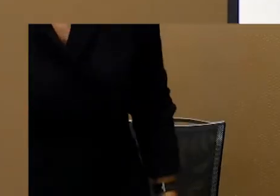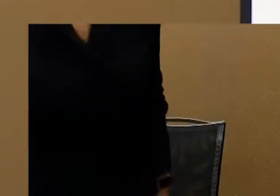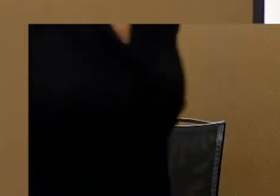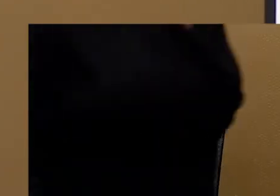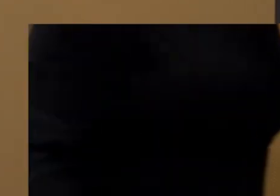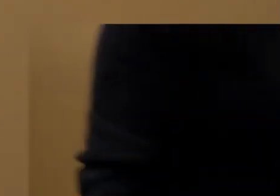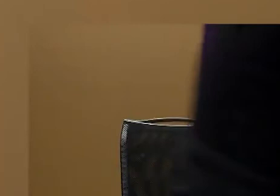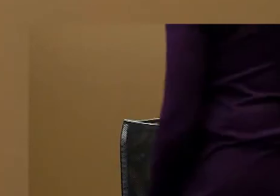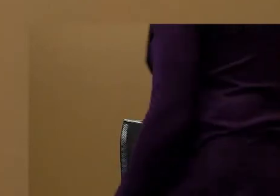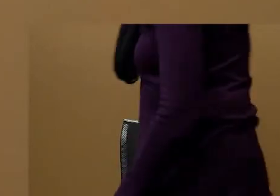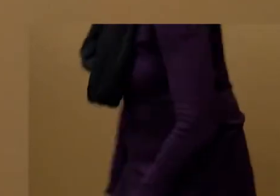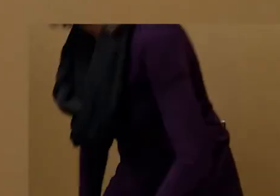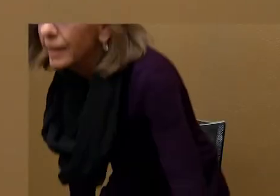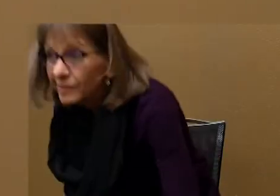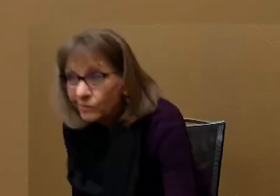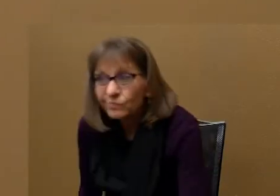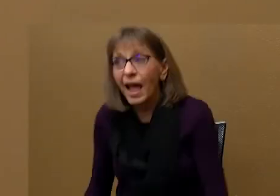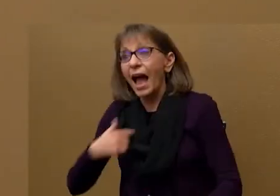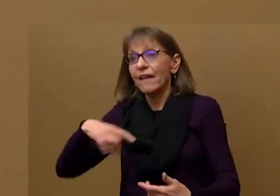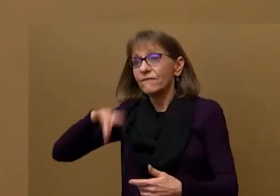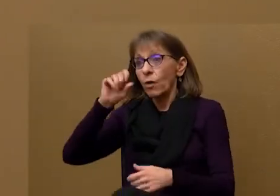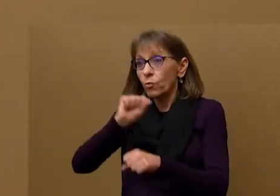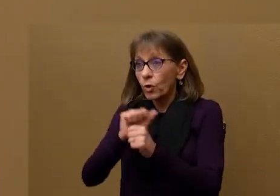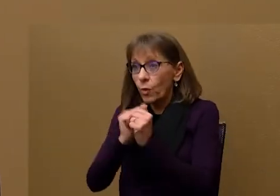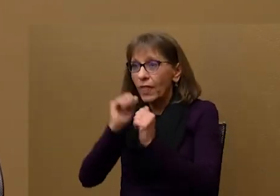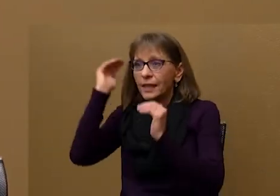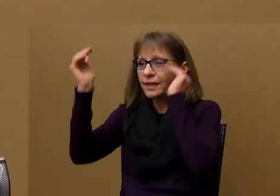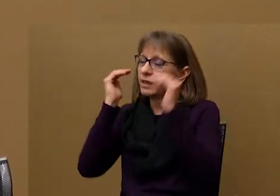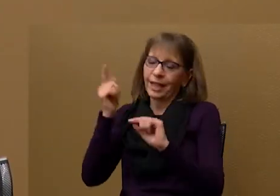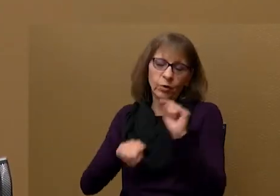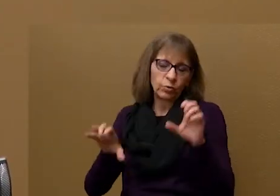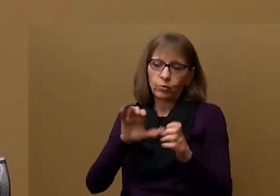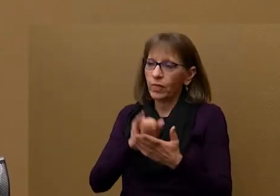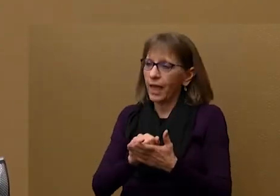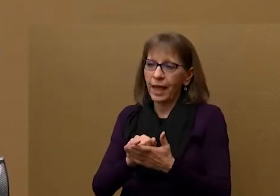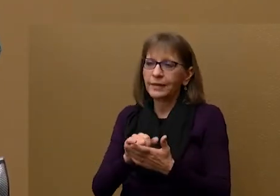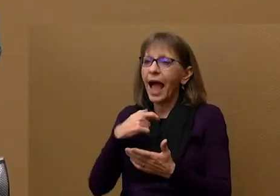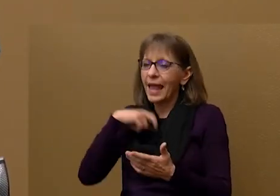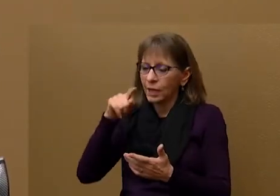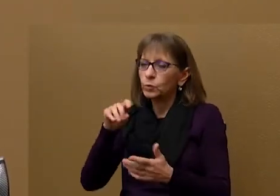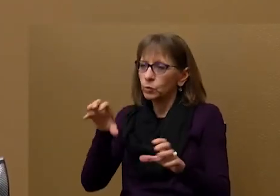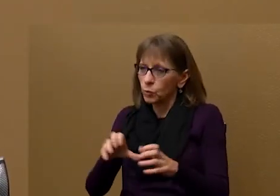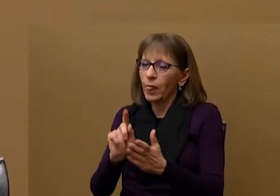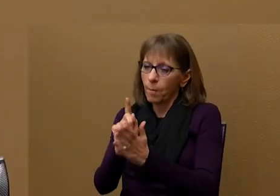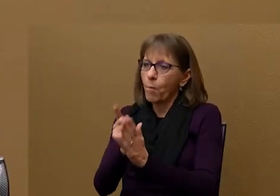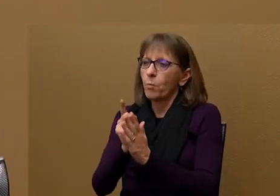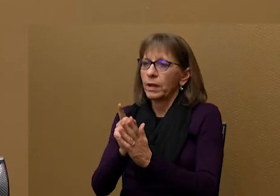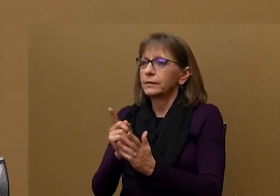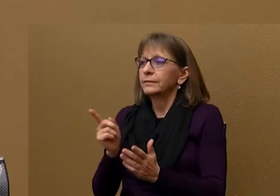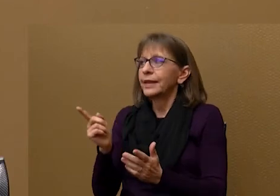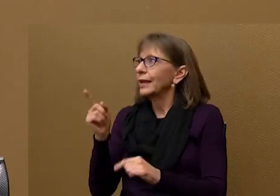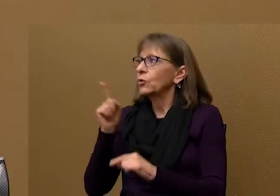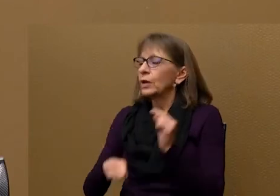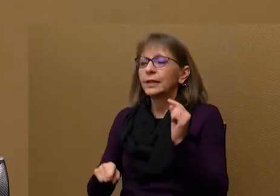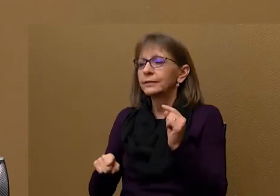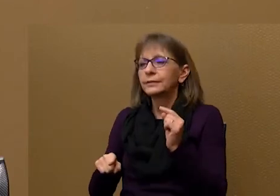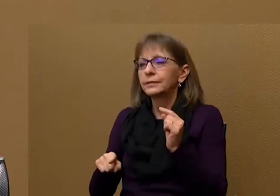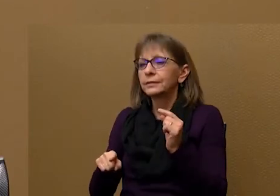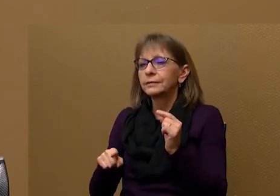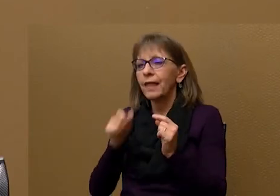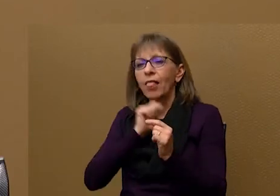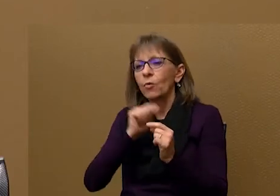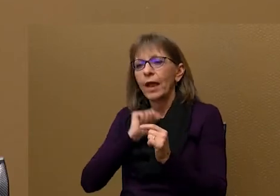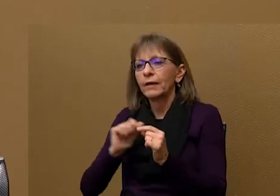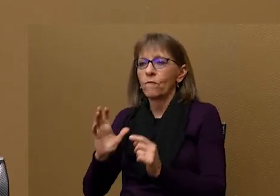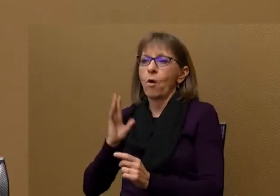no patience for it. I had to do it in the moment, informally. But I think with